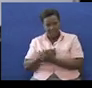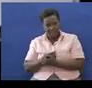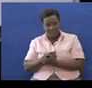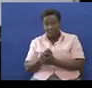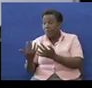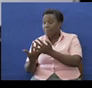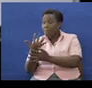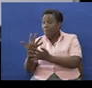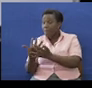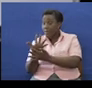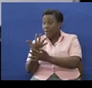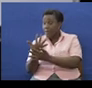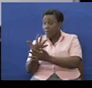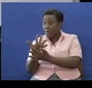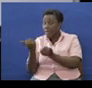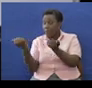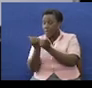areas, plants